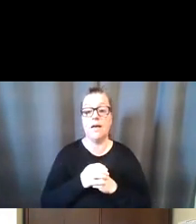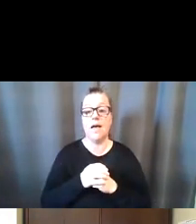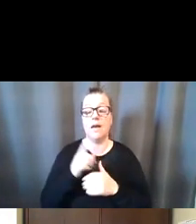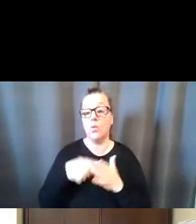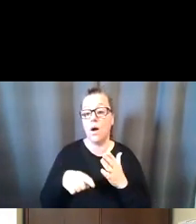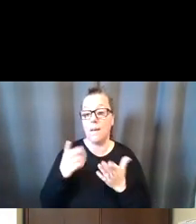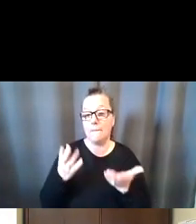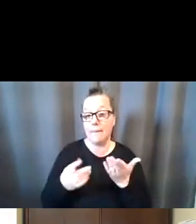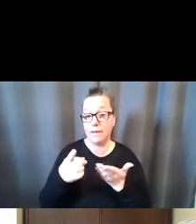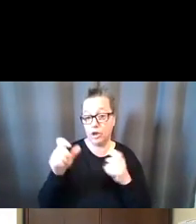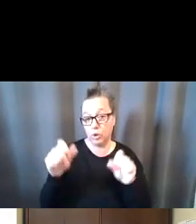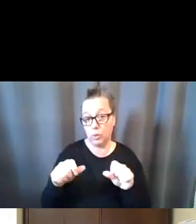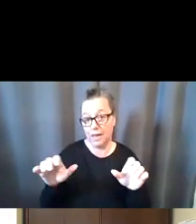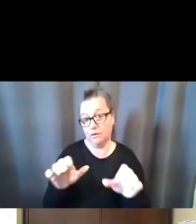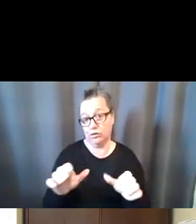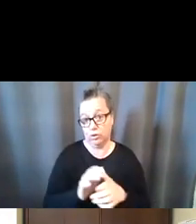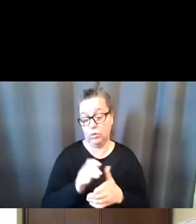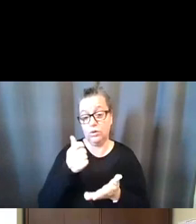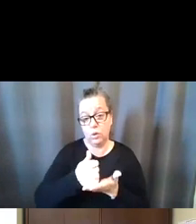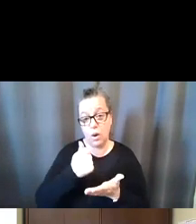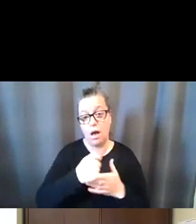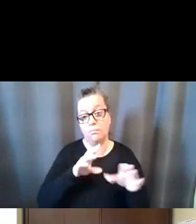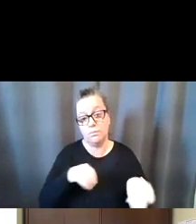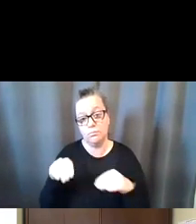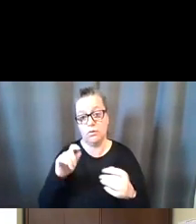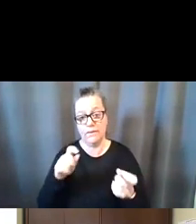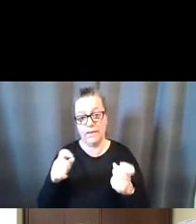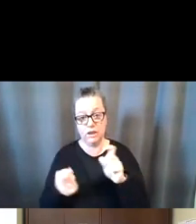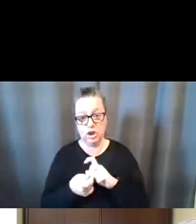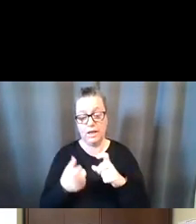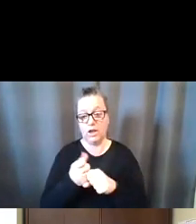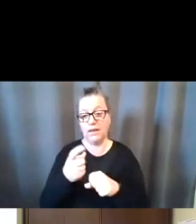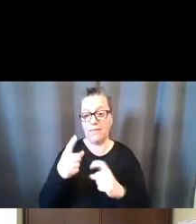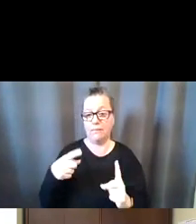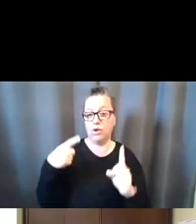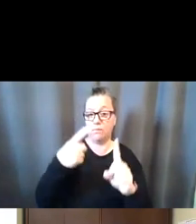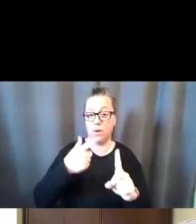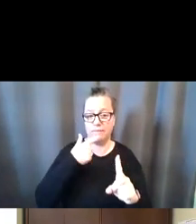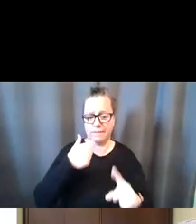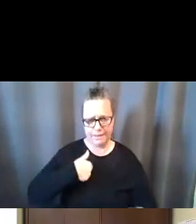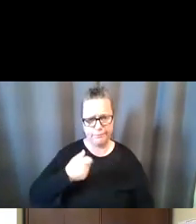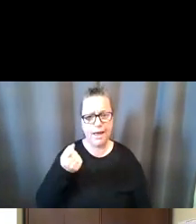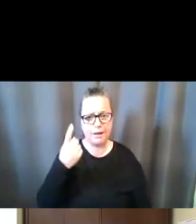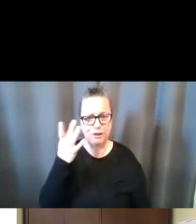might you do to help move that change forward and get them to the point of saying, I understand